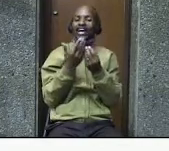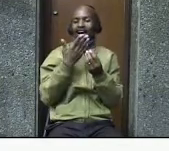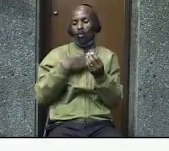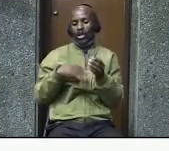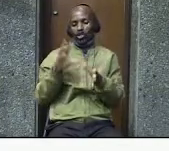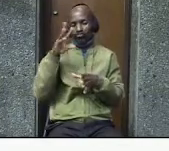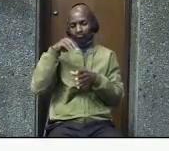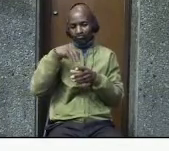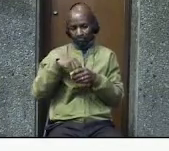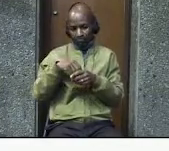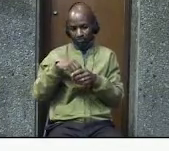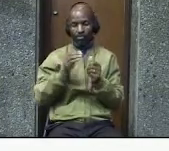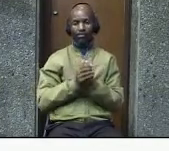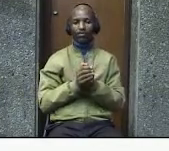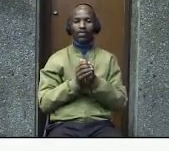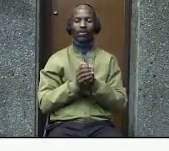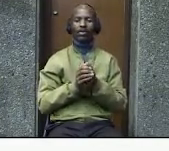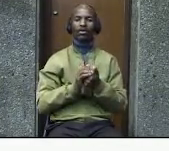dwell on.